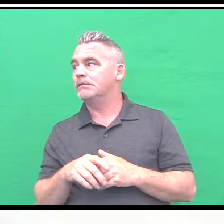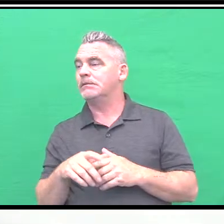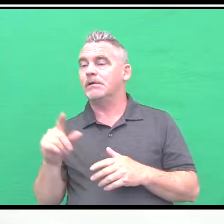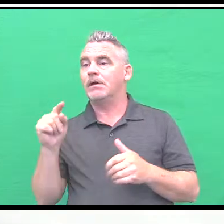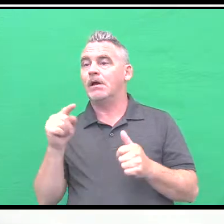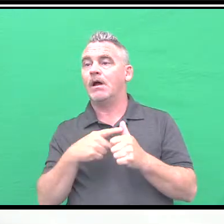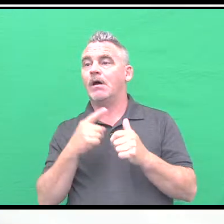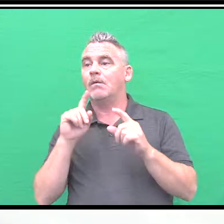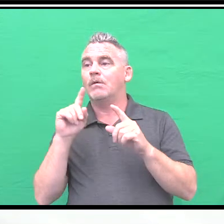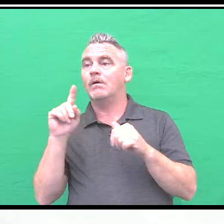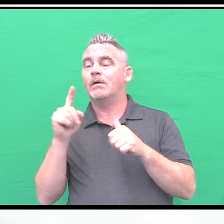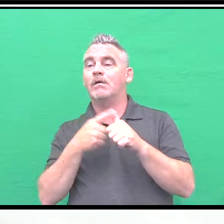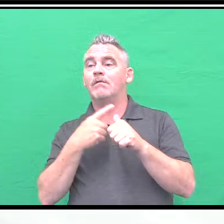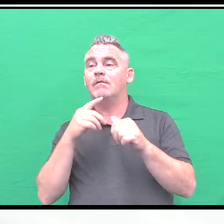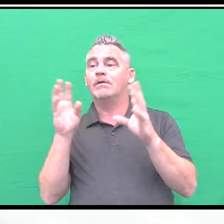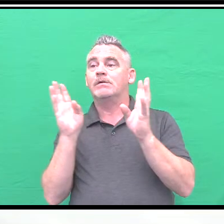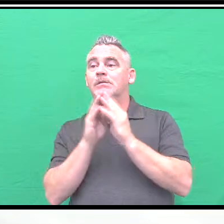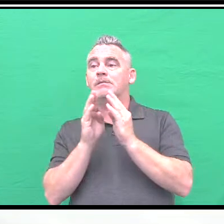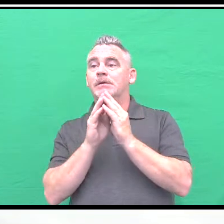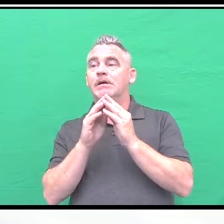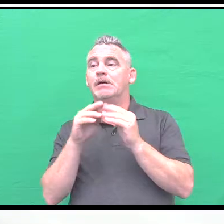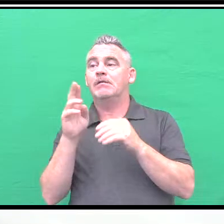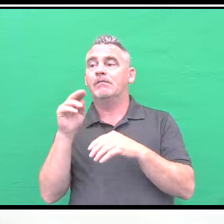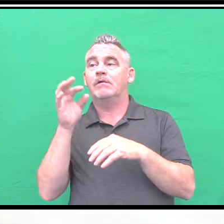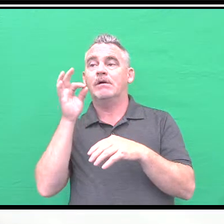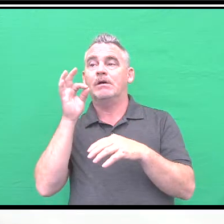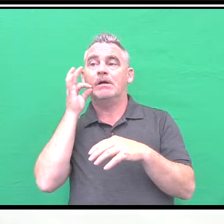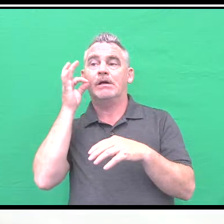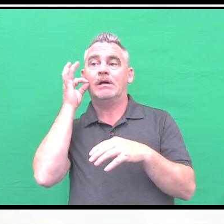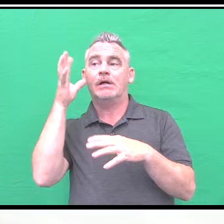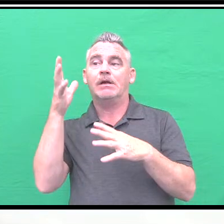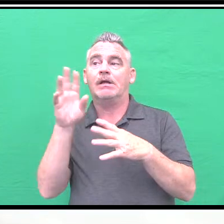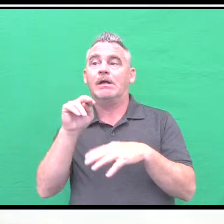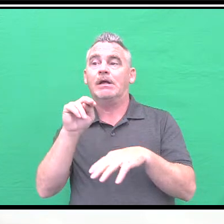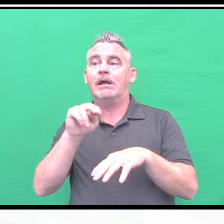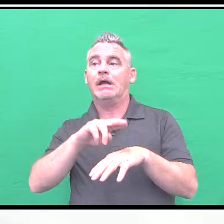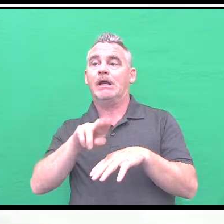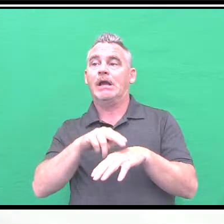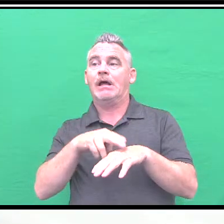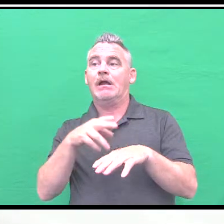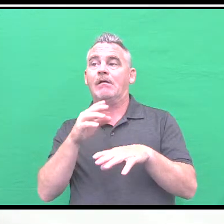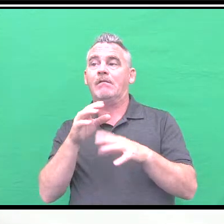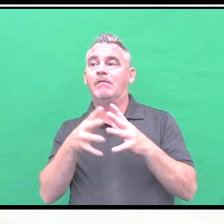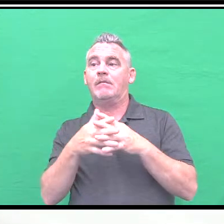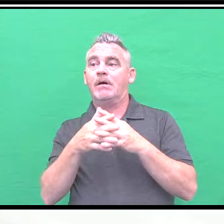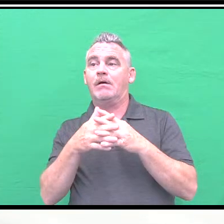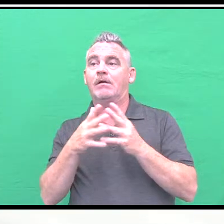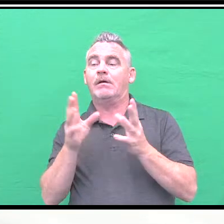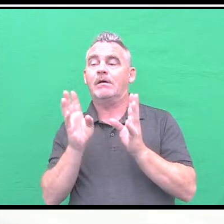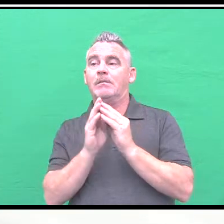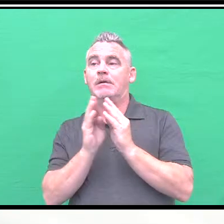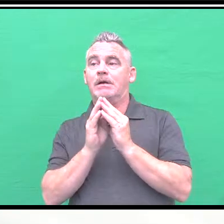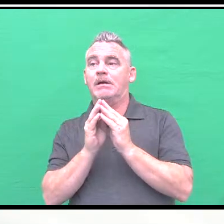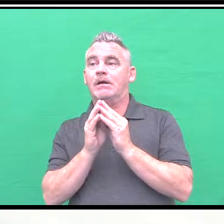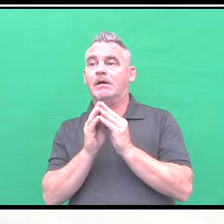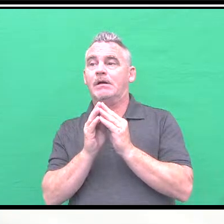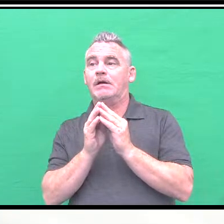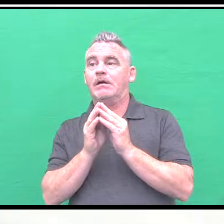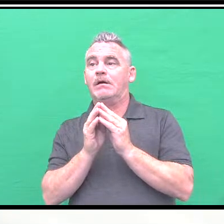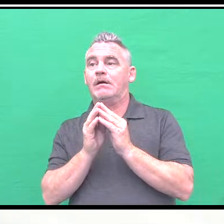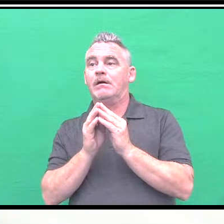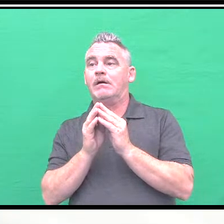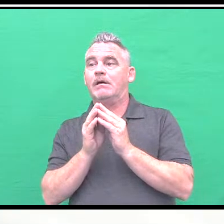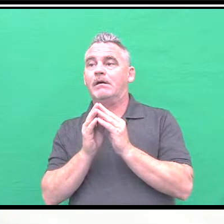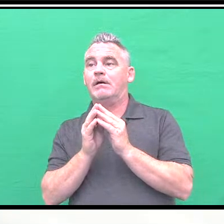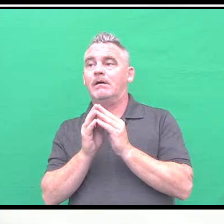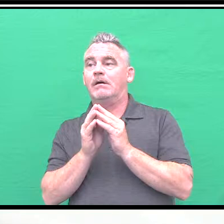of our new Native American Parent Advisory Council this last February 1st. All of our families, of course, are